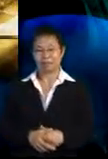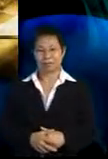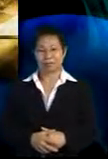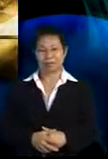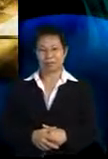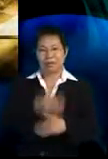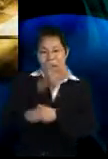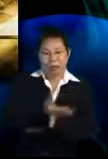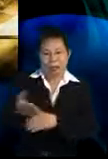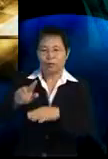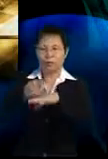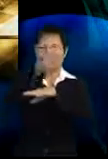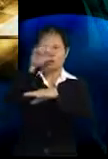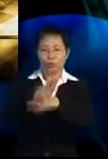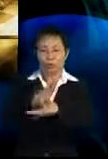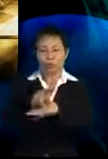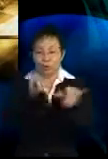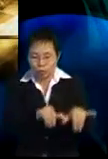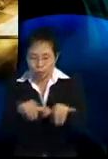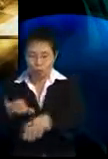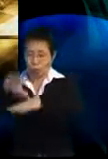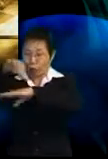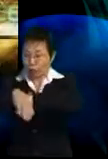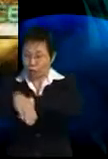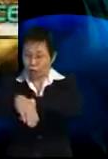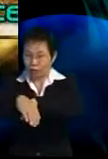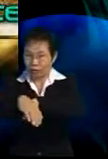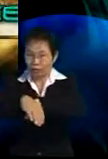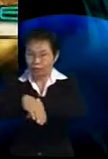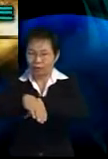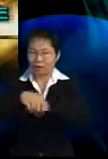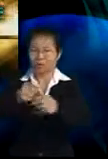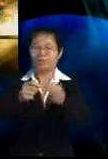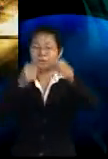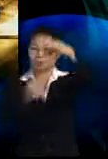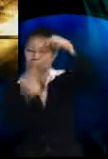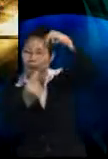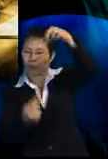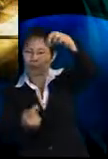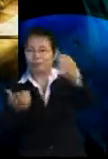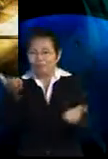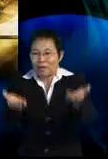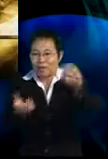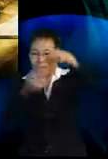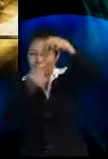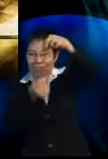The instrument used to measure force is a spring balance.